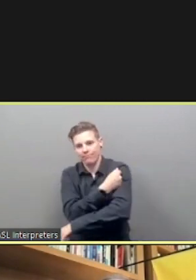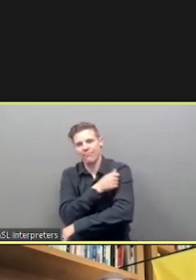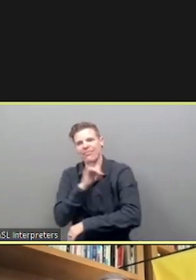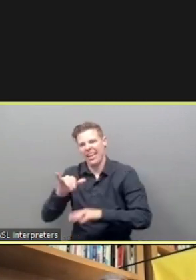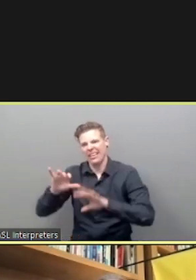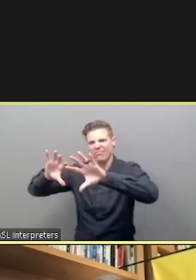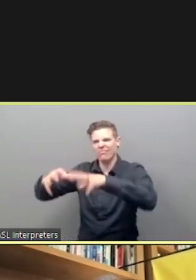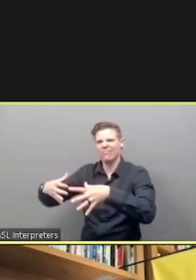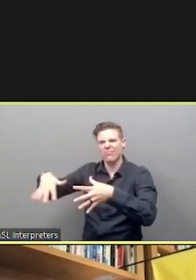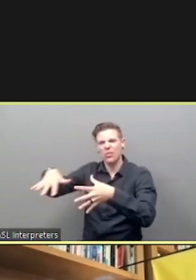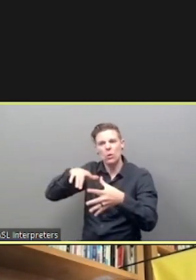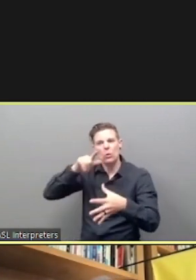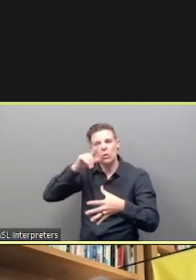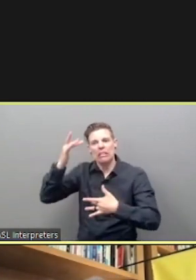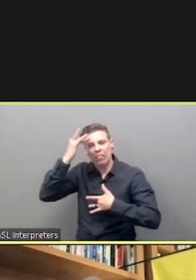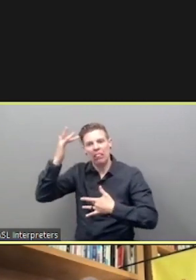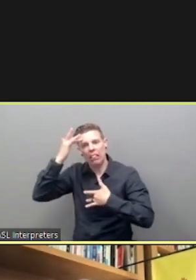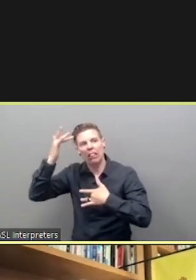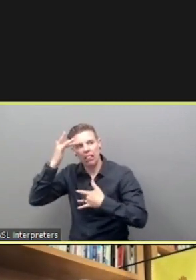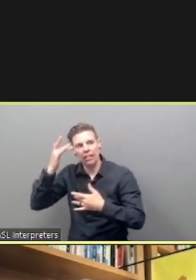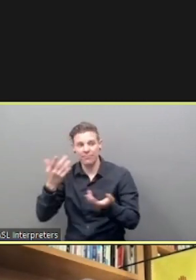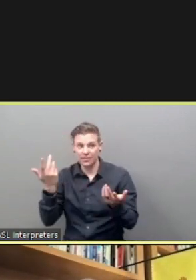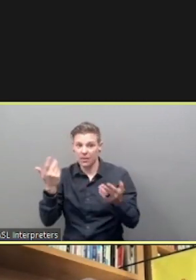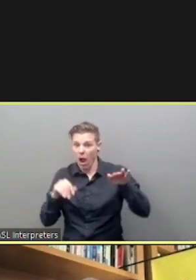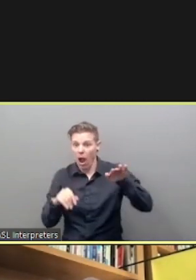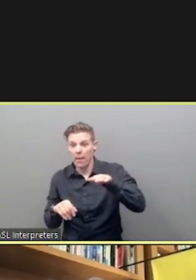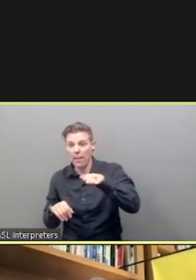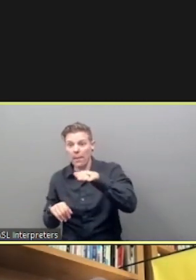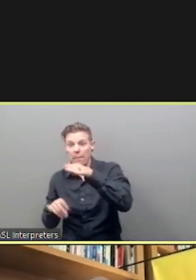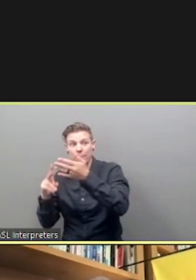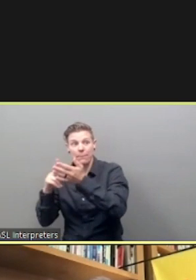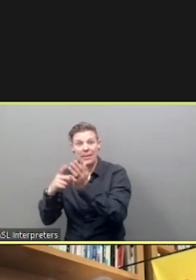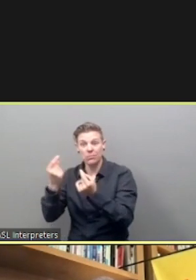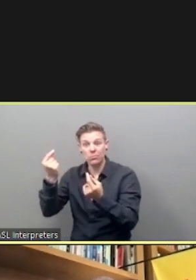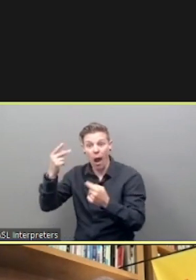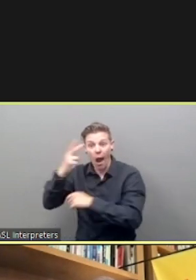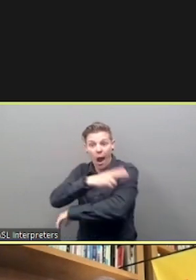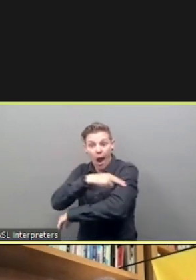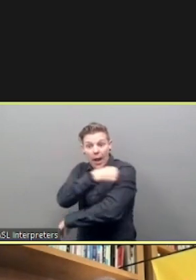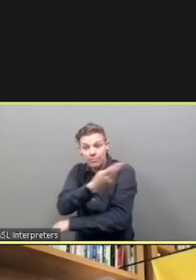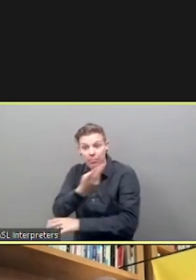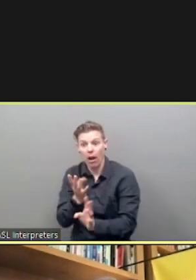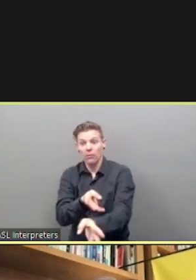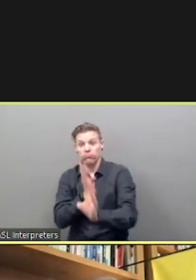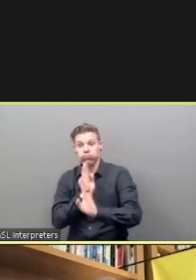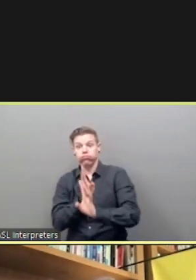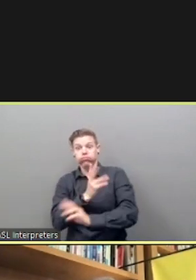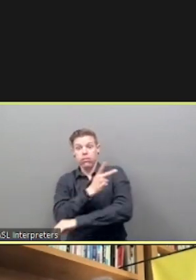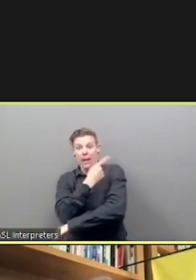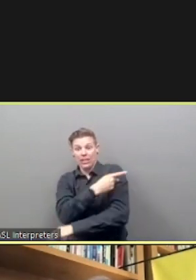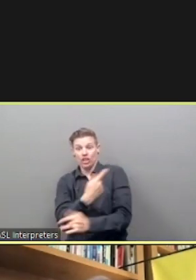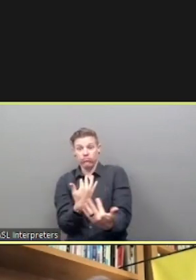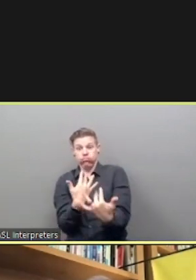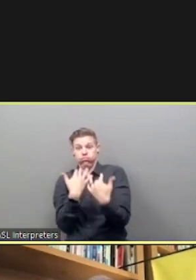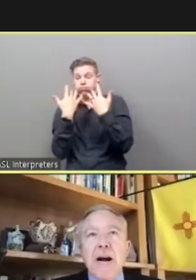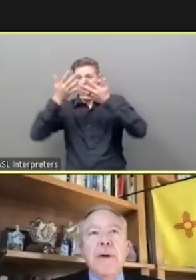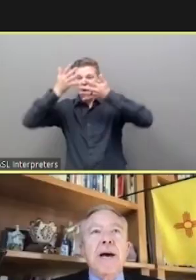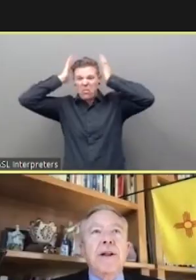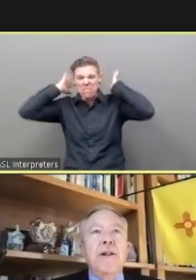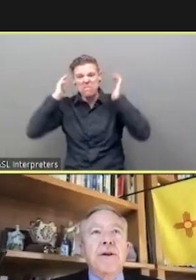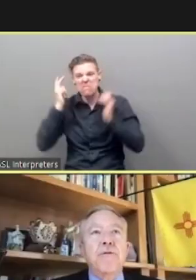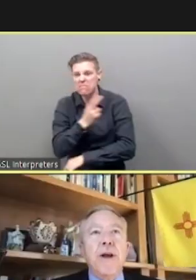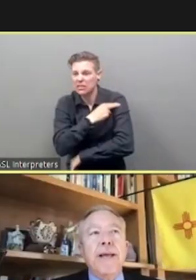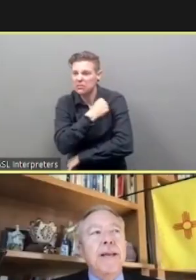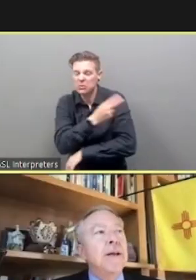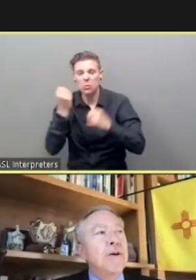hospital systems can currently handle. Next slide, please. We have the CDC now